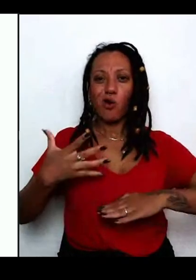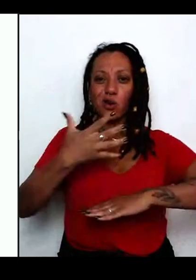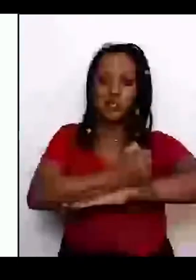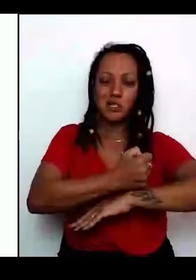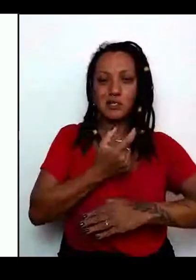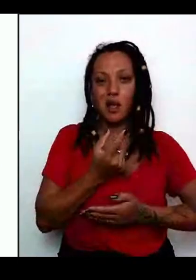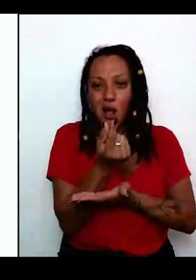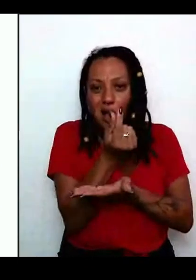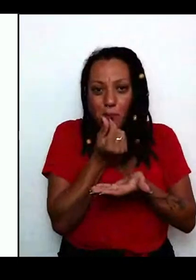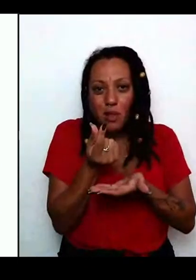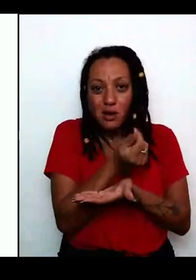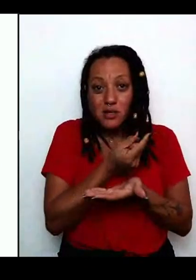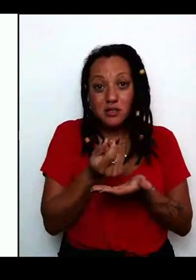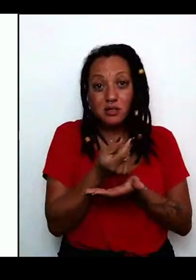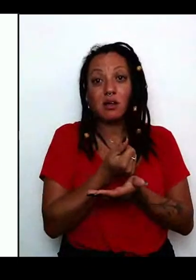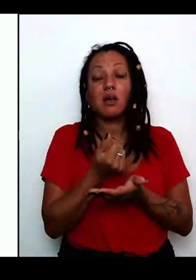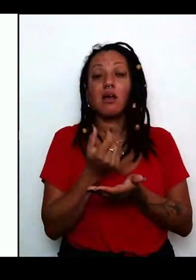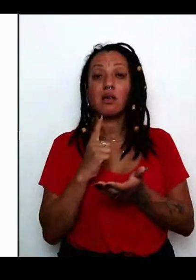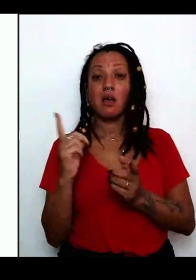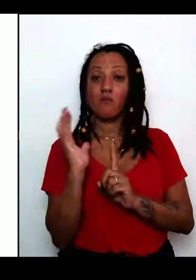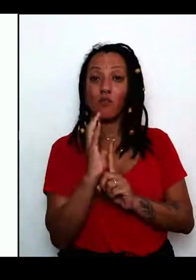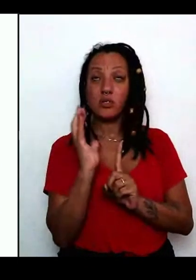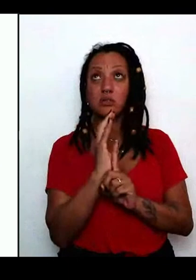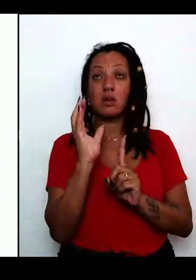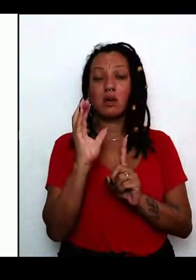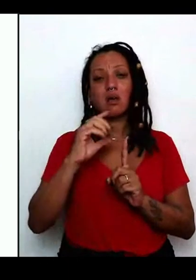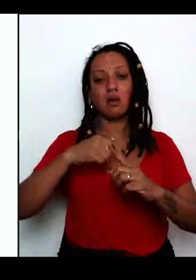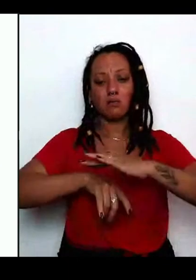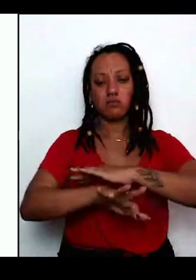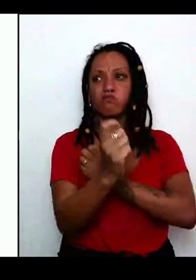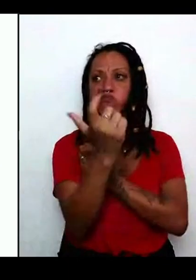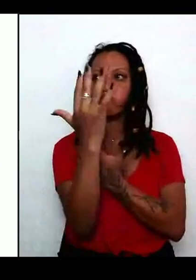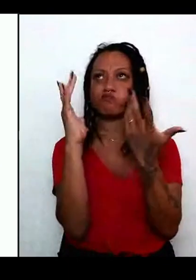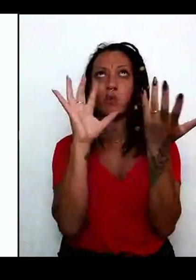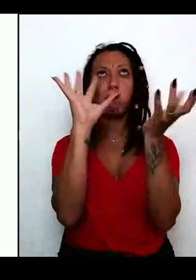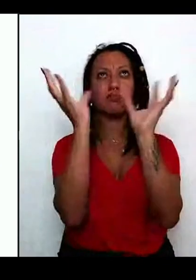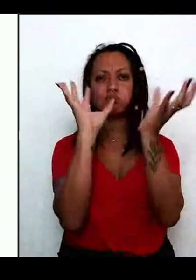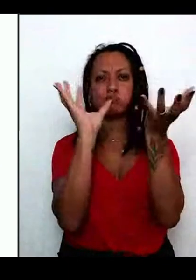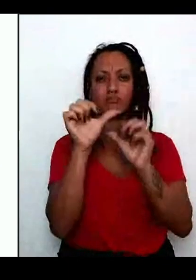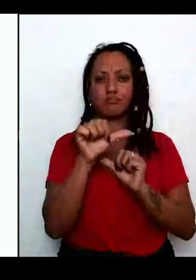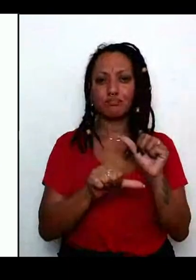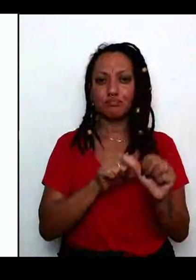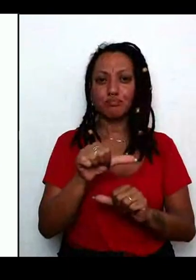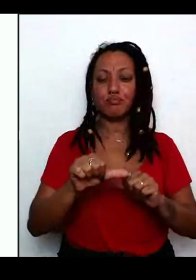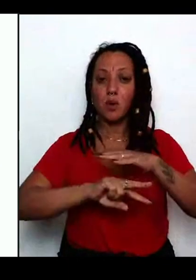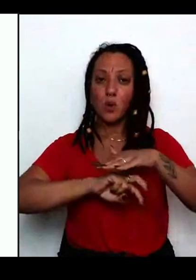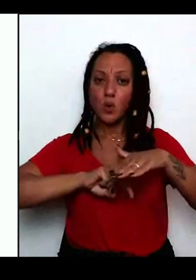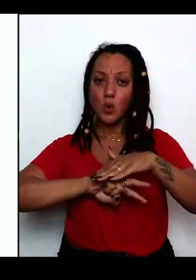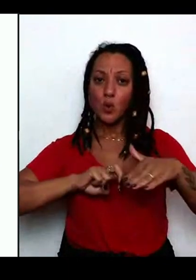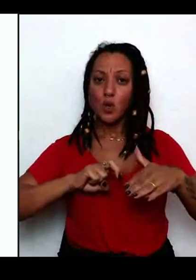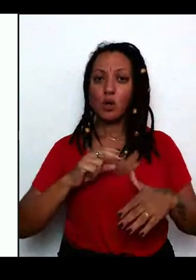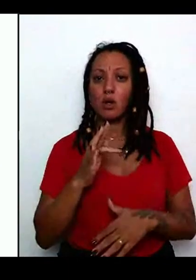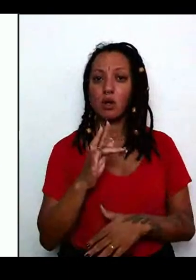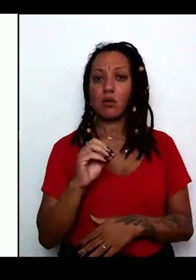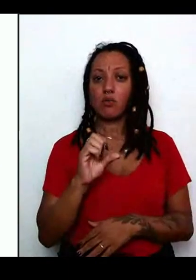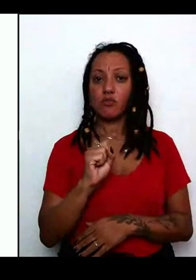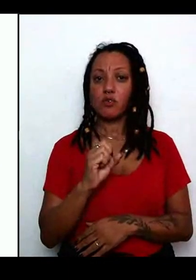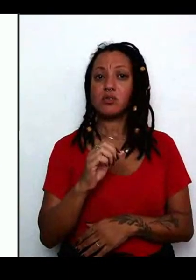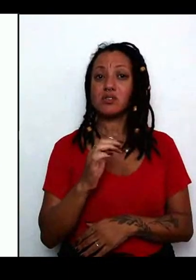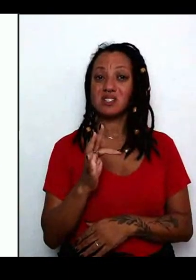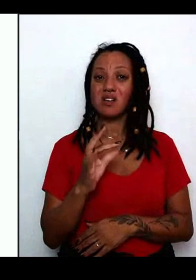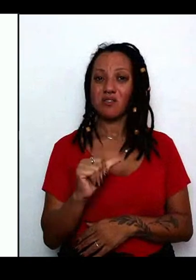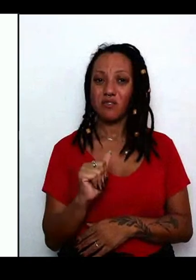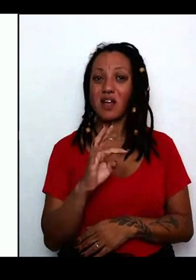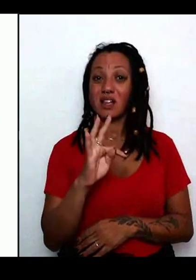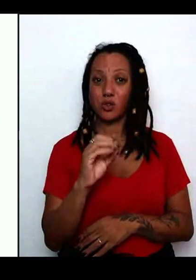phosphate mining on banaba in kiribats manaba is an island marked by British Australian and New Zealand